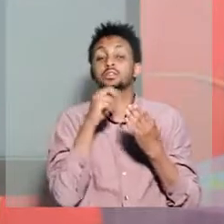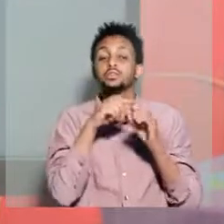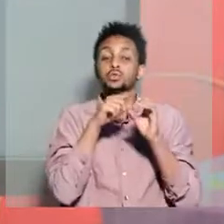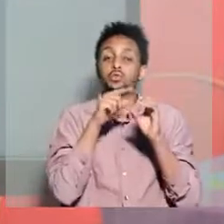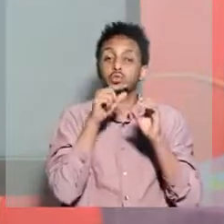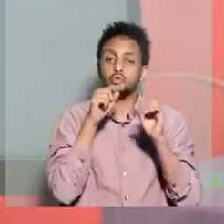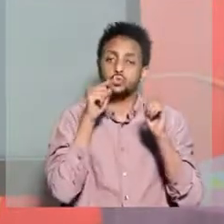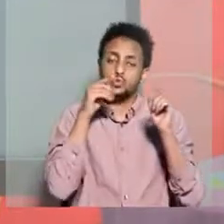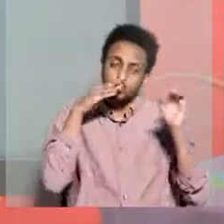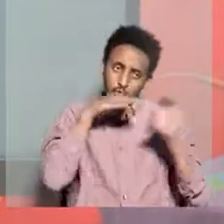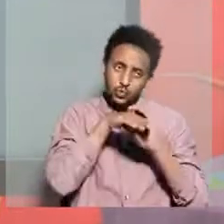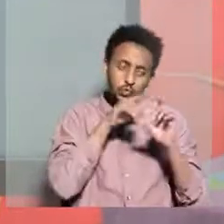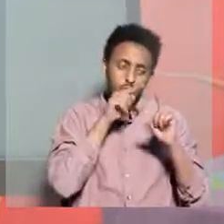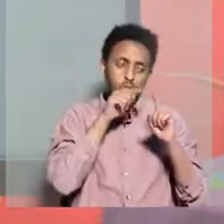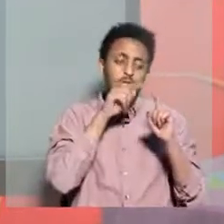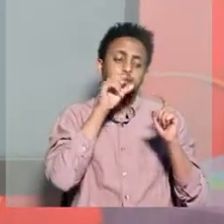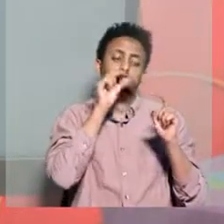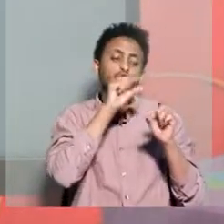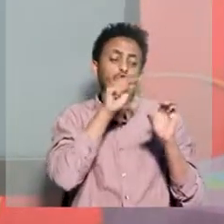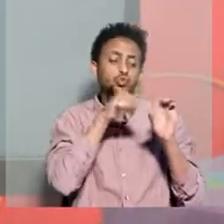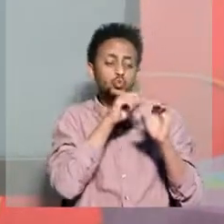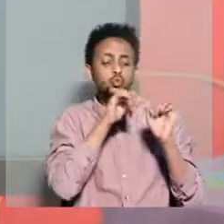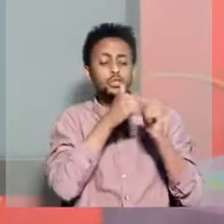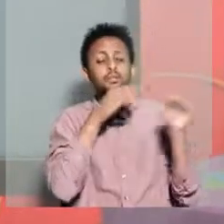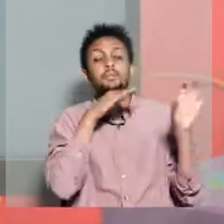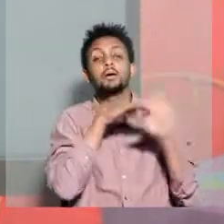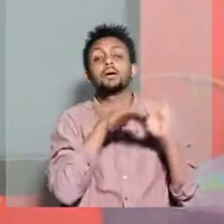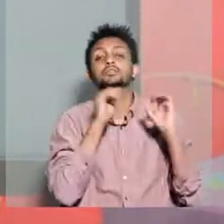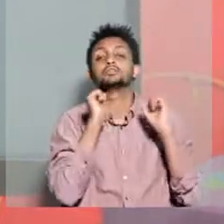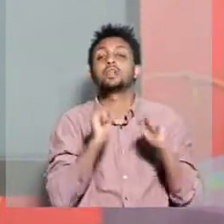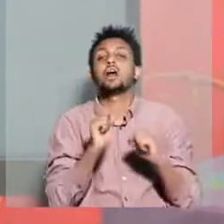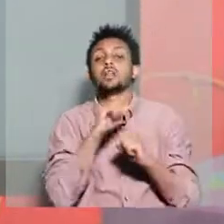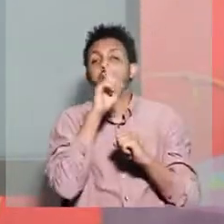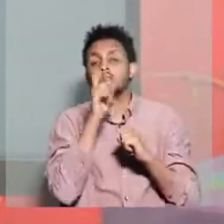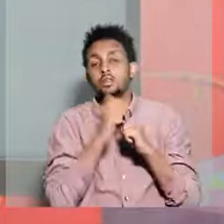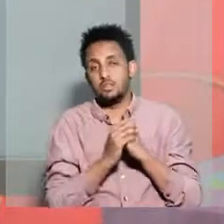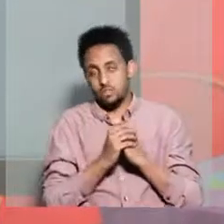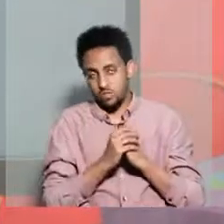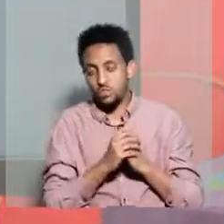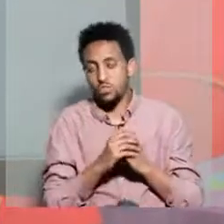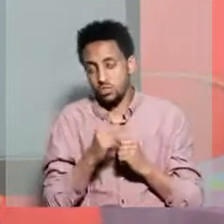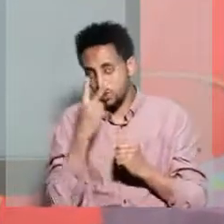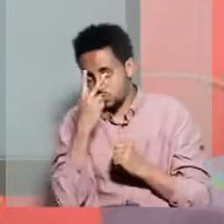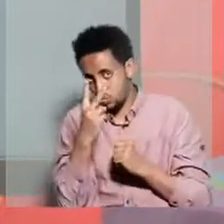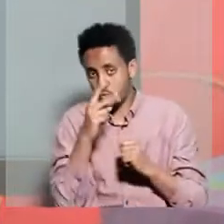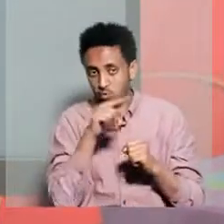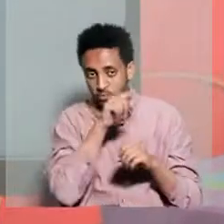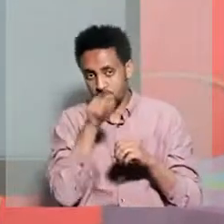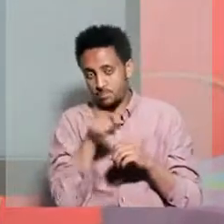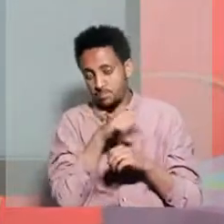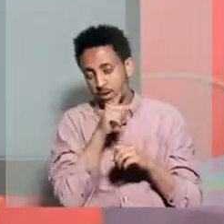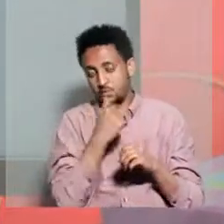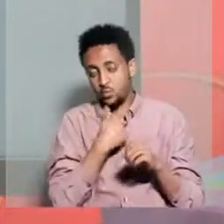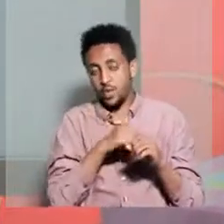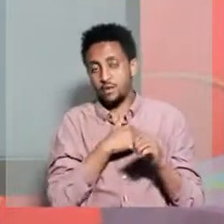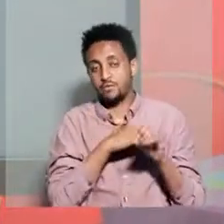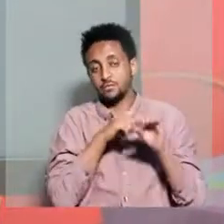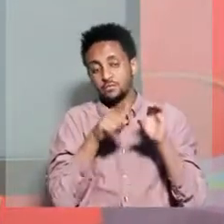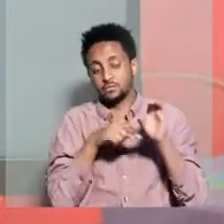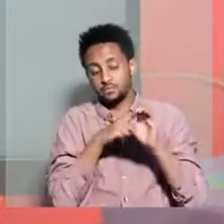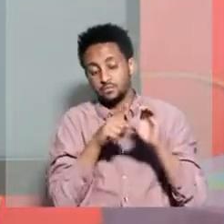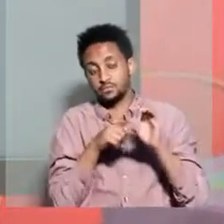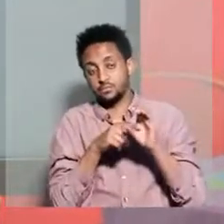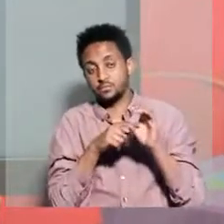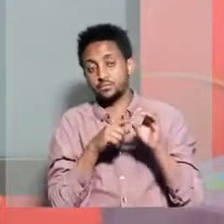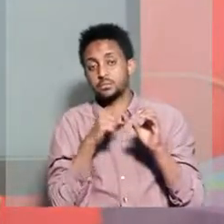the smaller pipe? You can express this figuratively as we'd have two pipes, and those